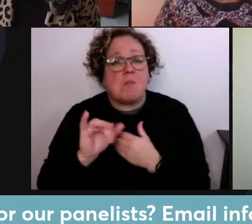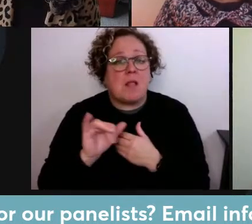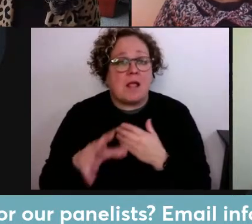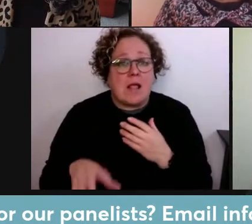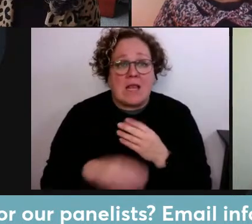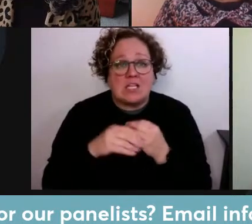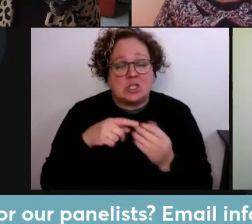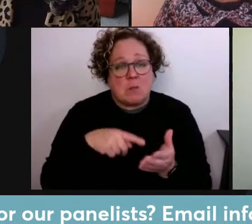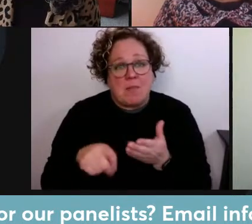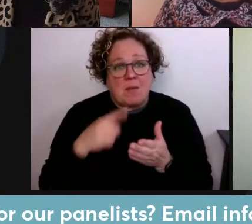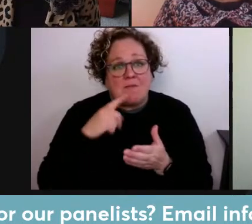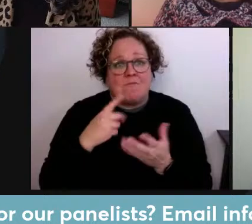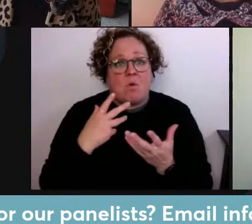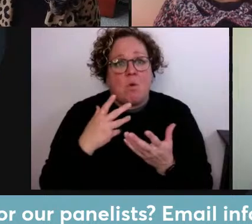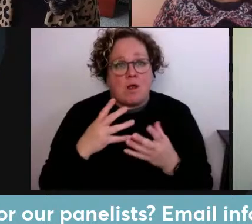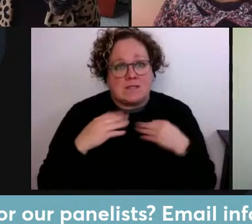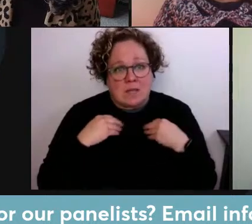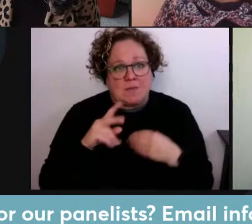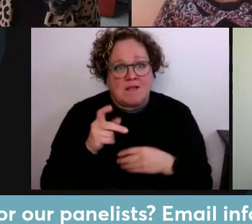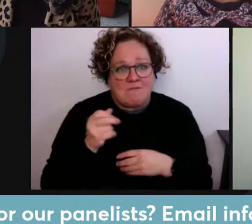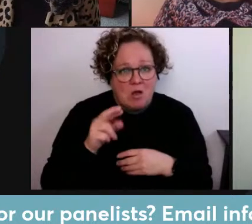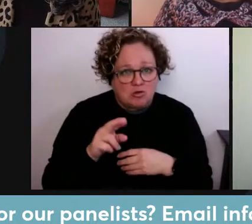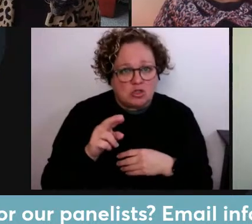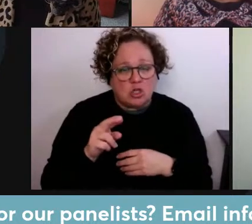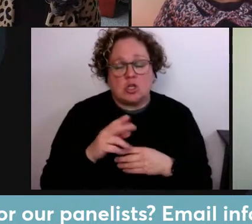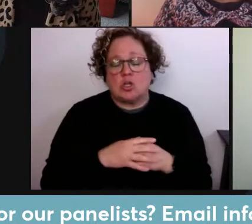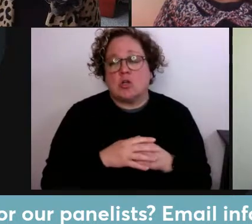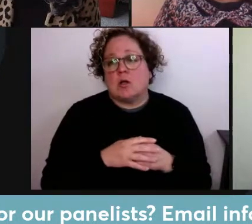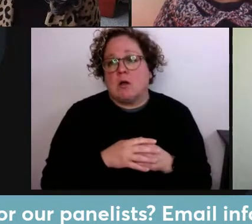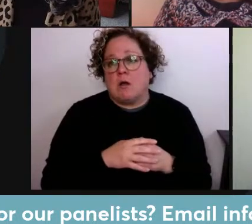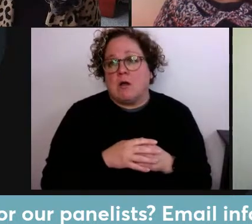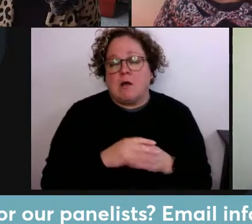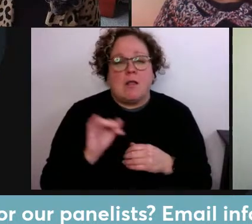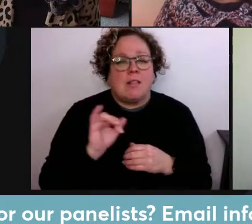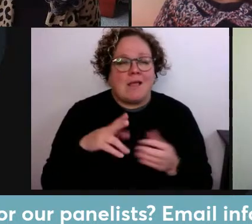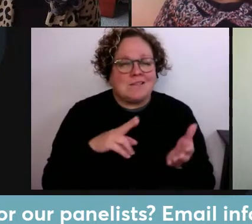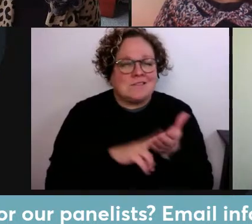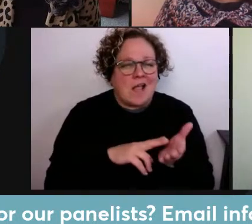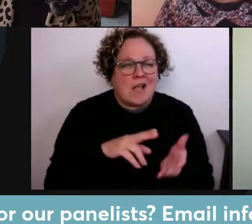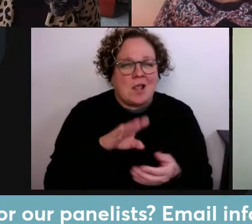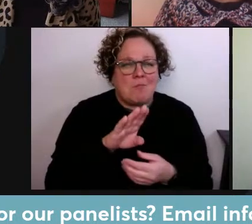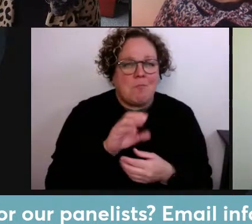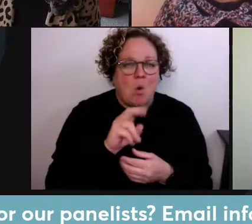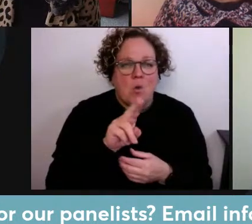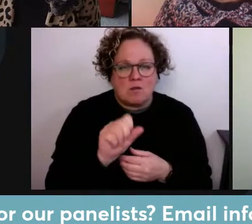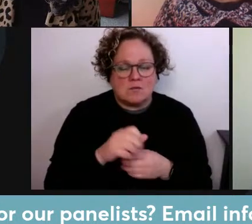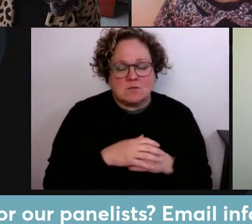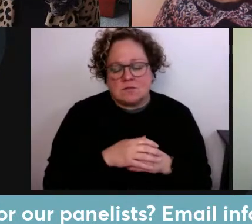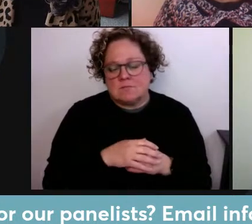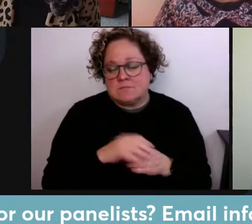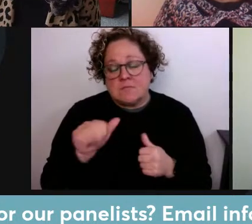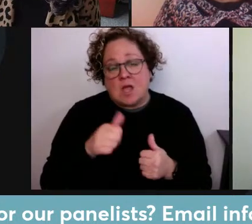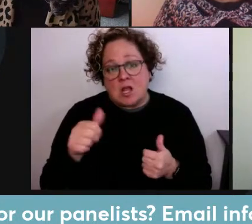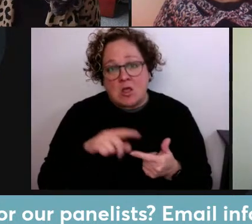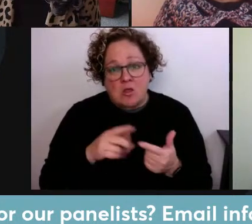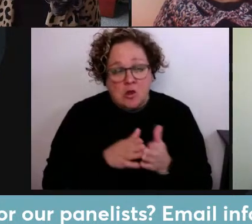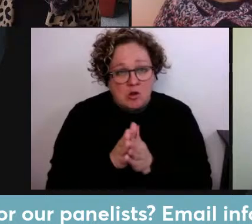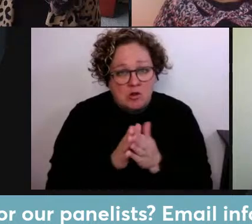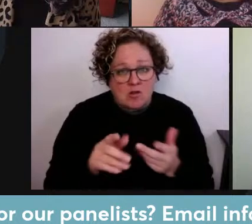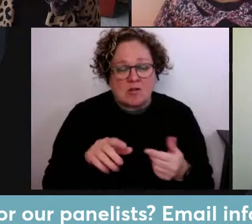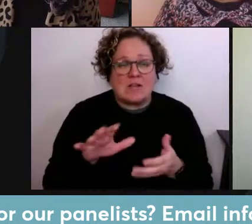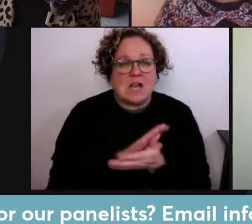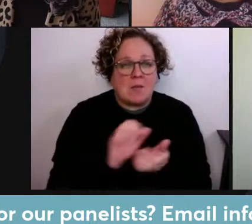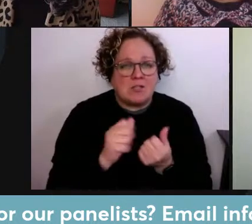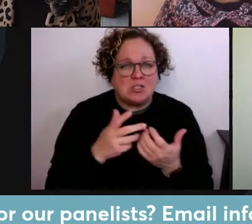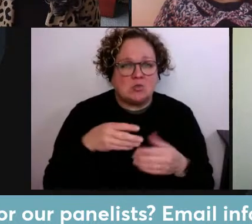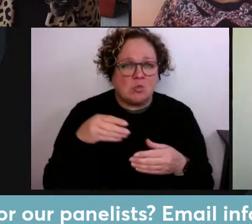for entering into a voucher tenancy, kind of like a signing bonus. Another is a damages reimbursement fund for